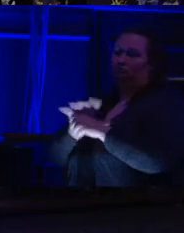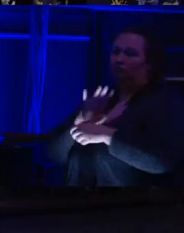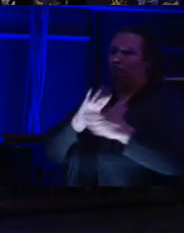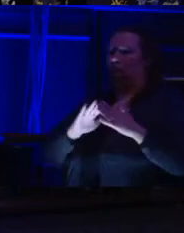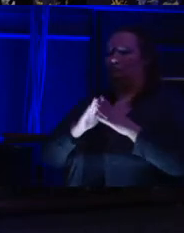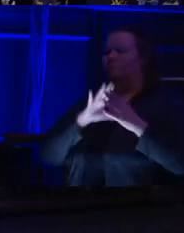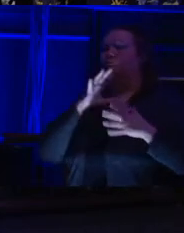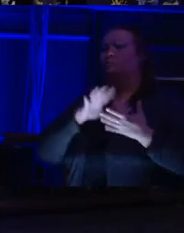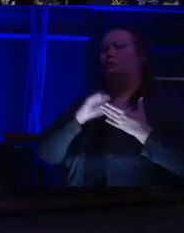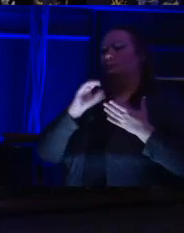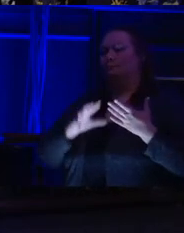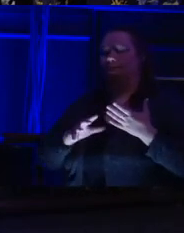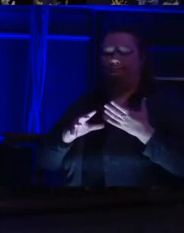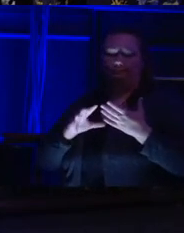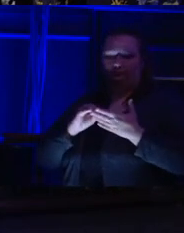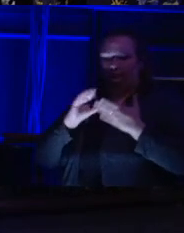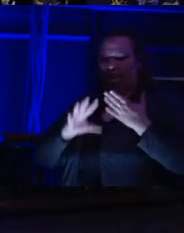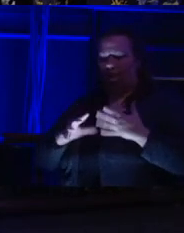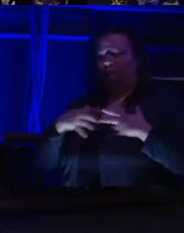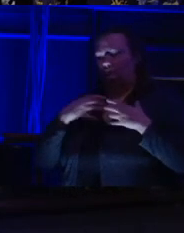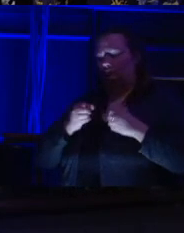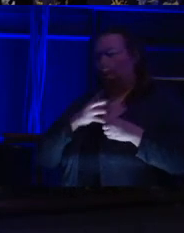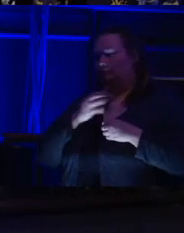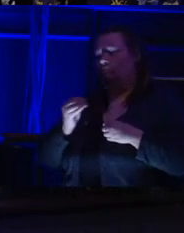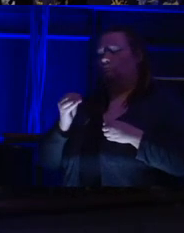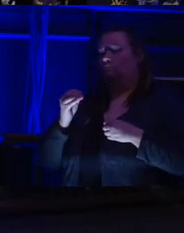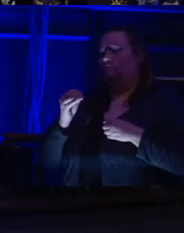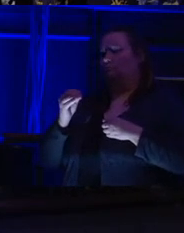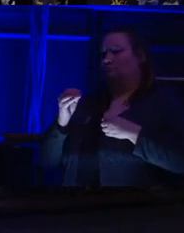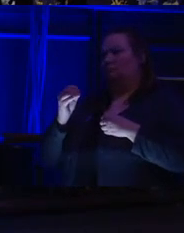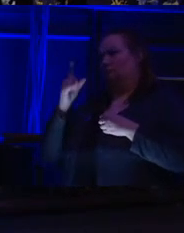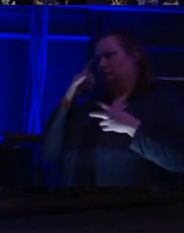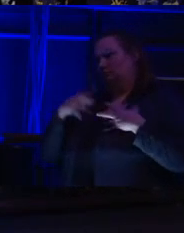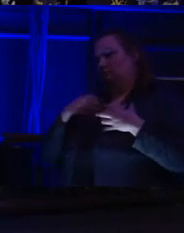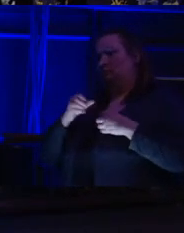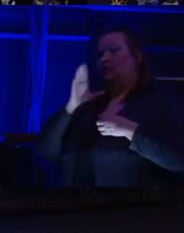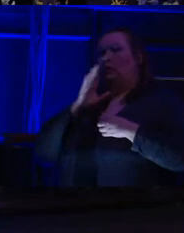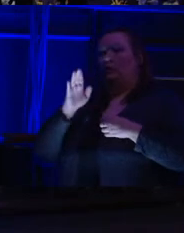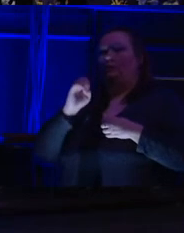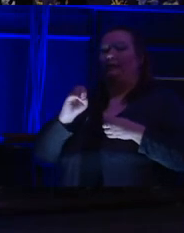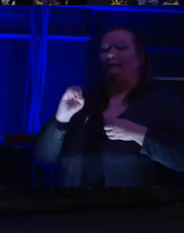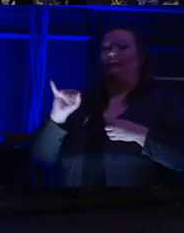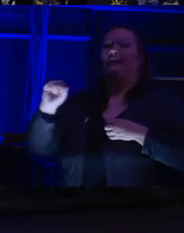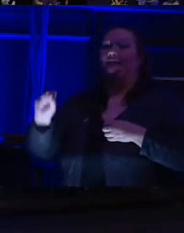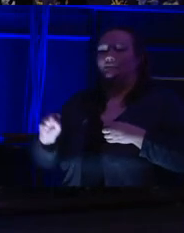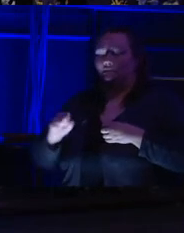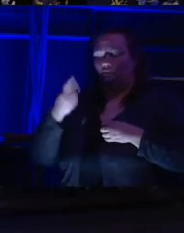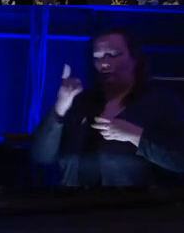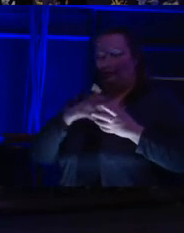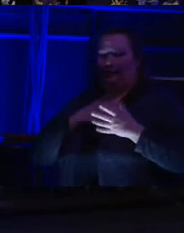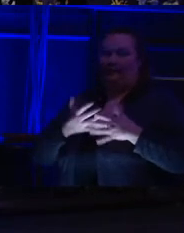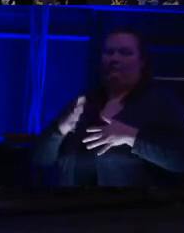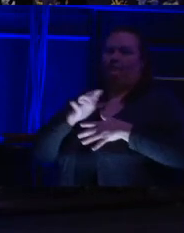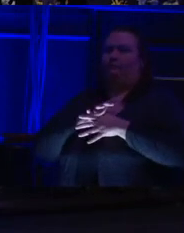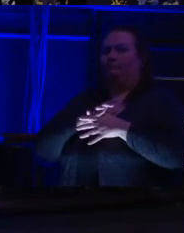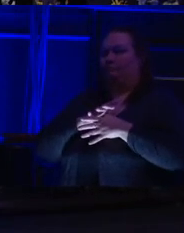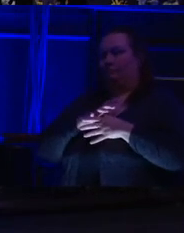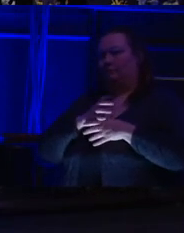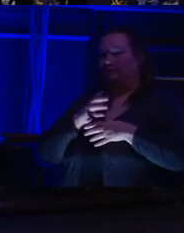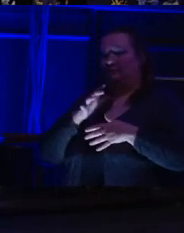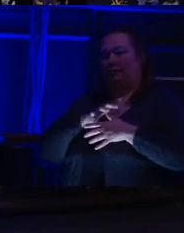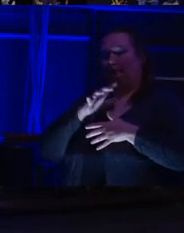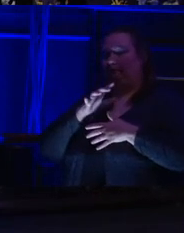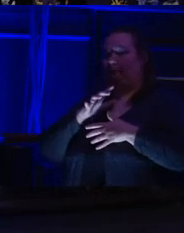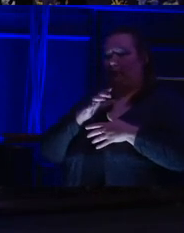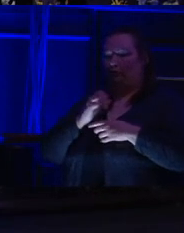Student health and well-being will be, is, one of my highest priorities